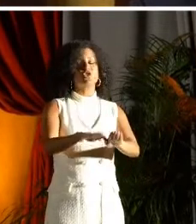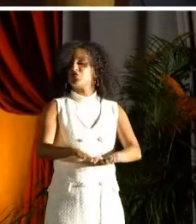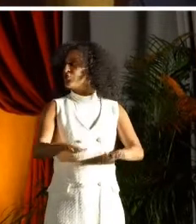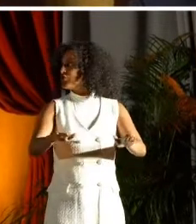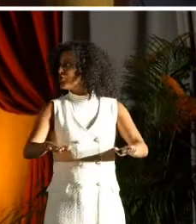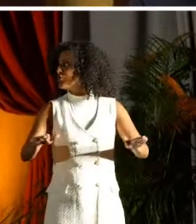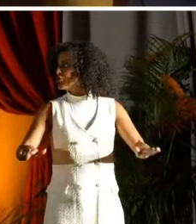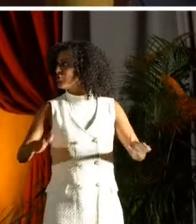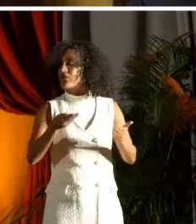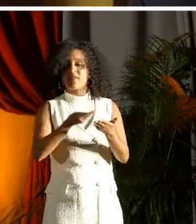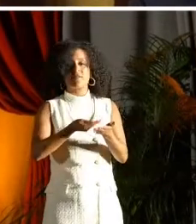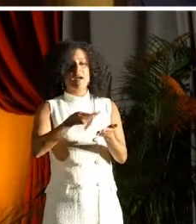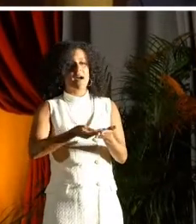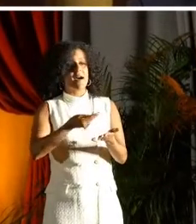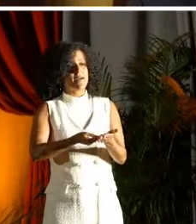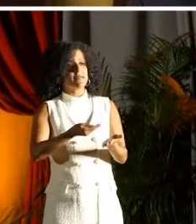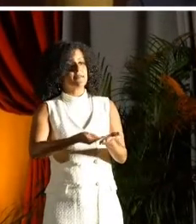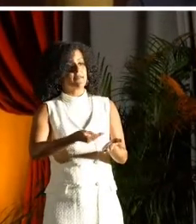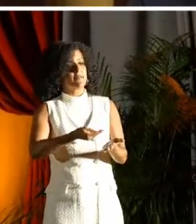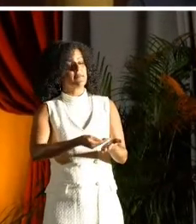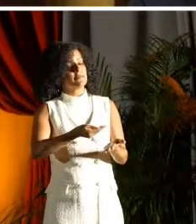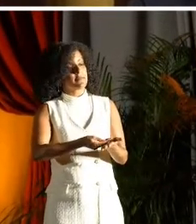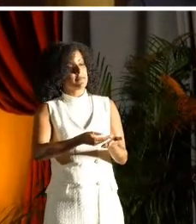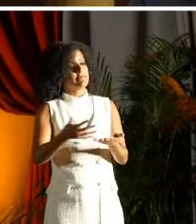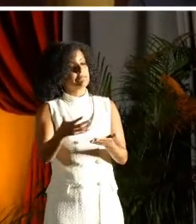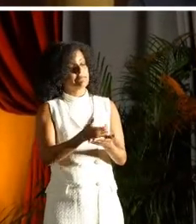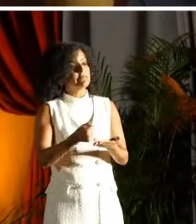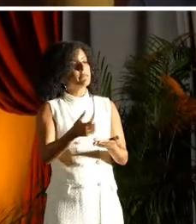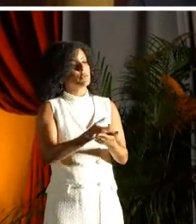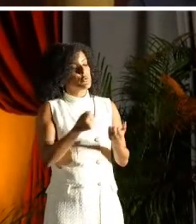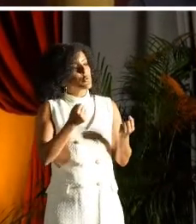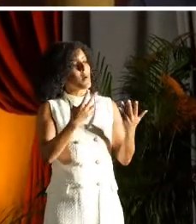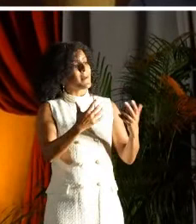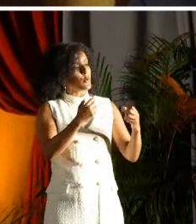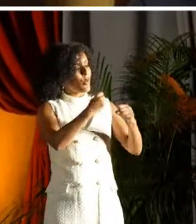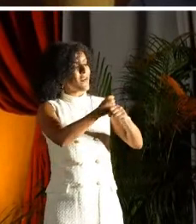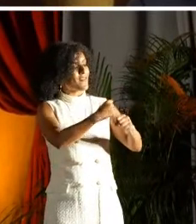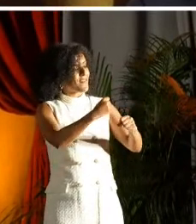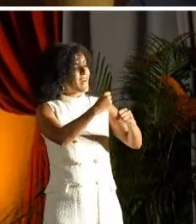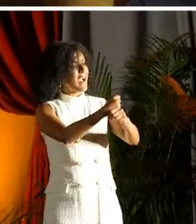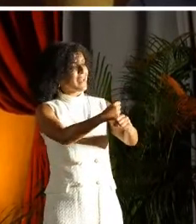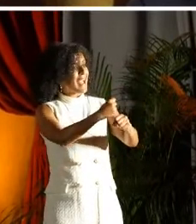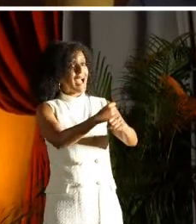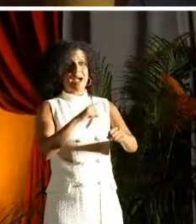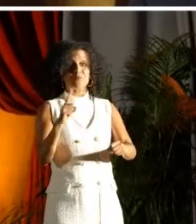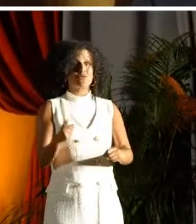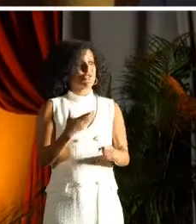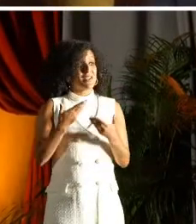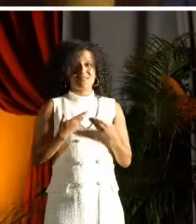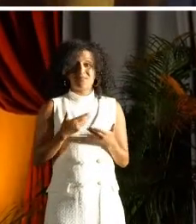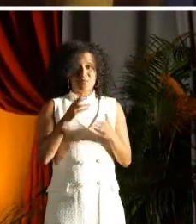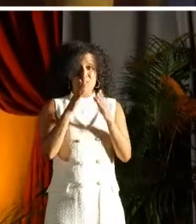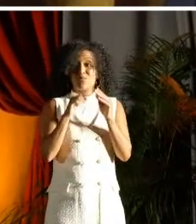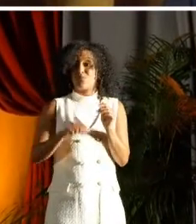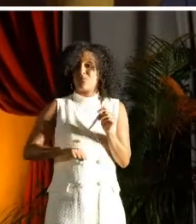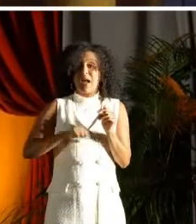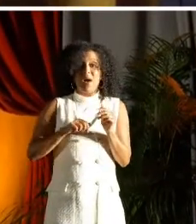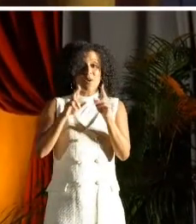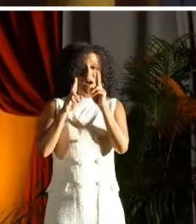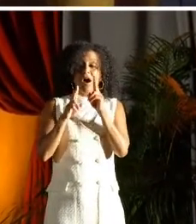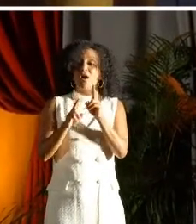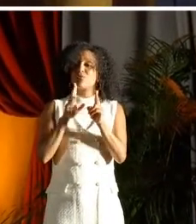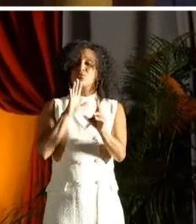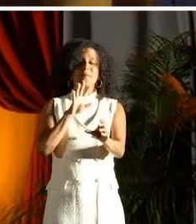Defense Fund in Mississippi. There's so many who are fighting the fight. I am just proud and honored to